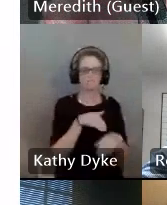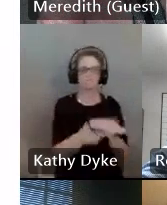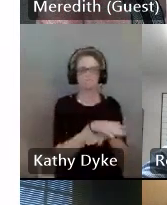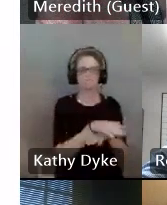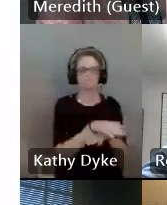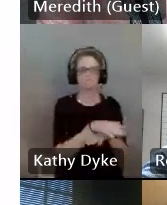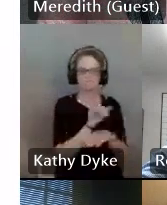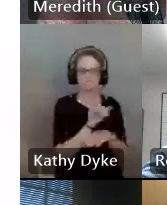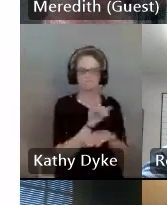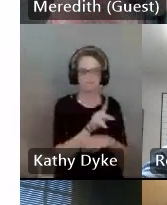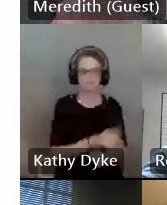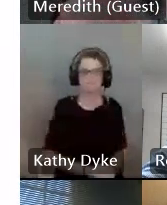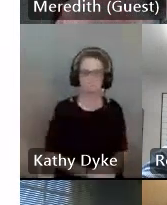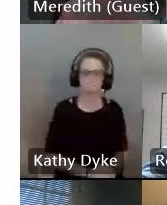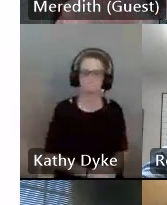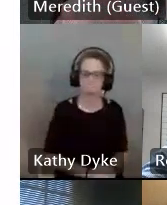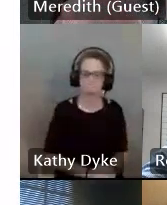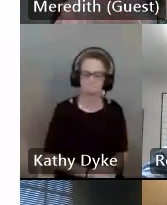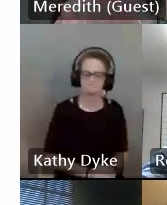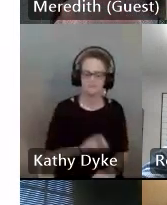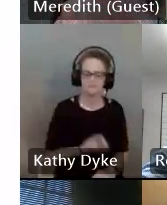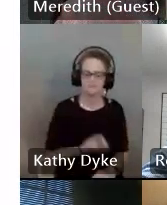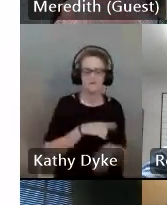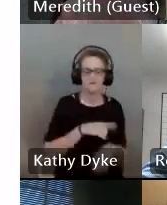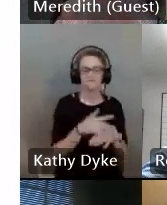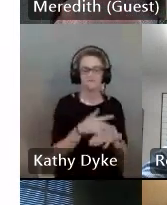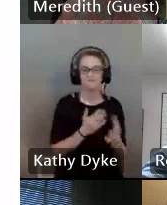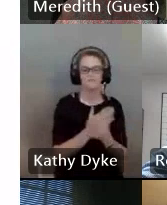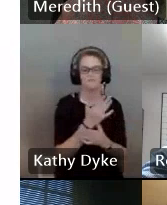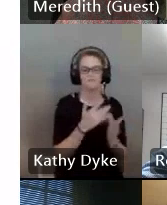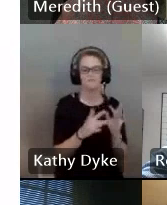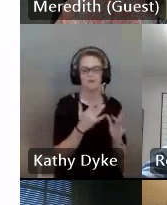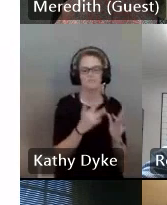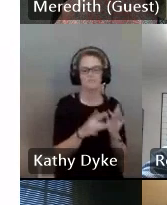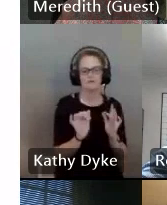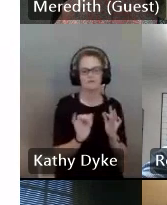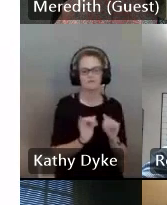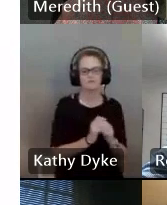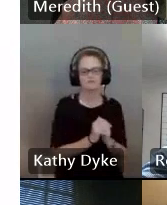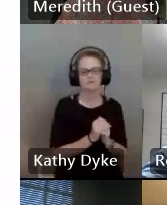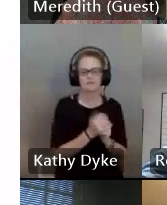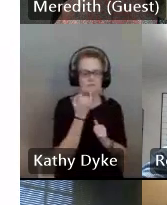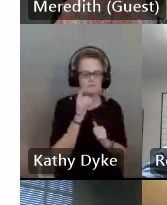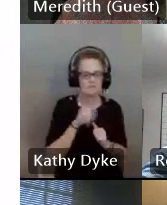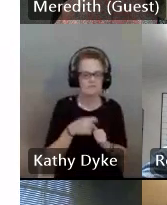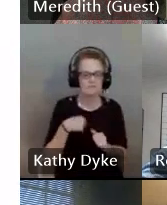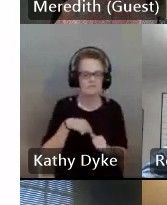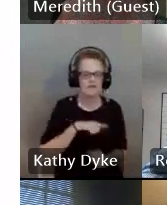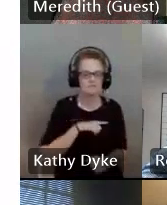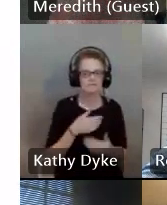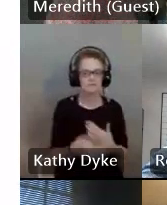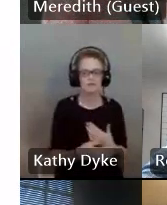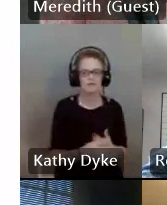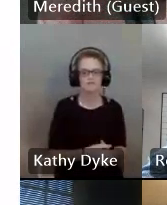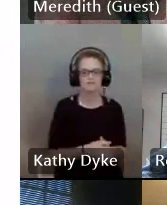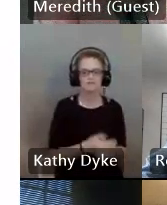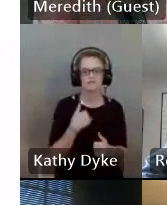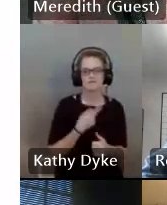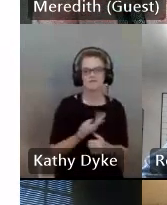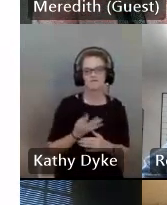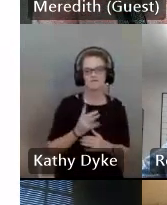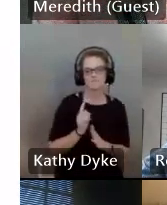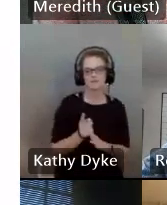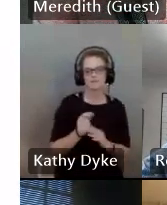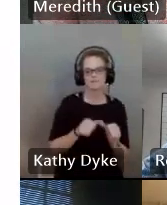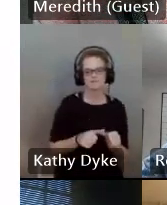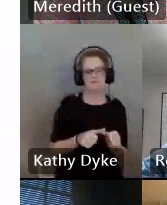link. Beautiful. And we're available through the website if they need us. Go ahead. And we have a few minutes to